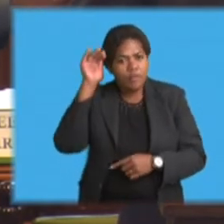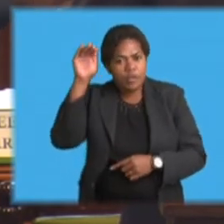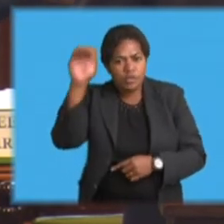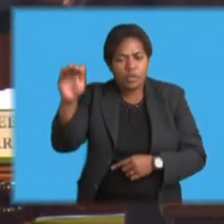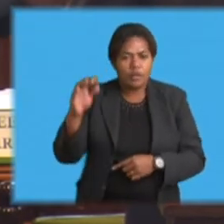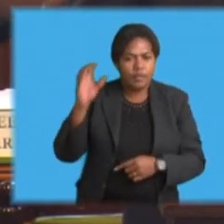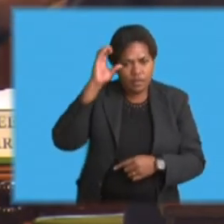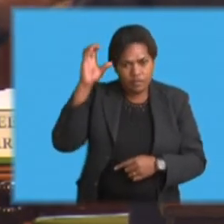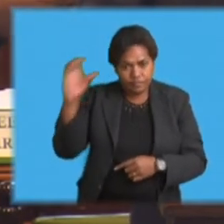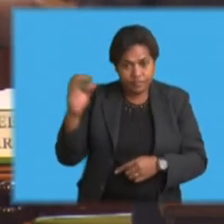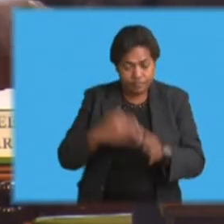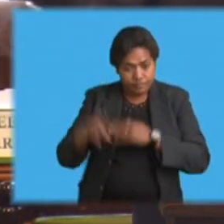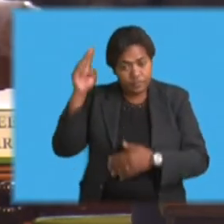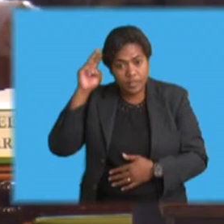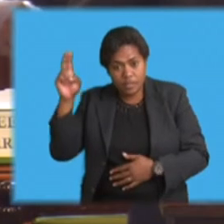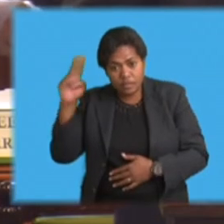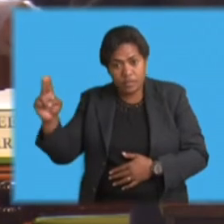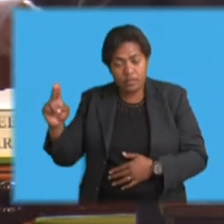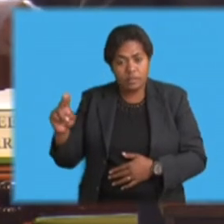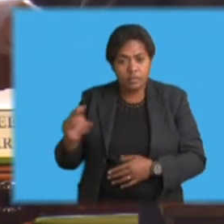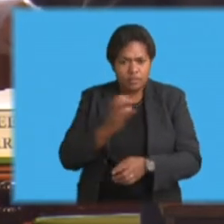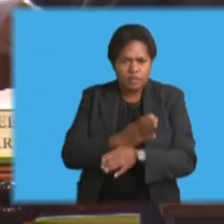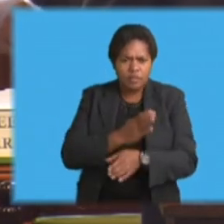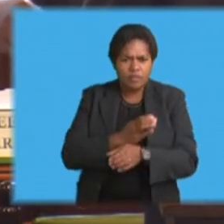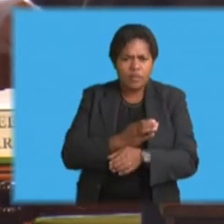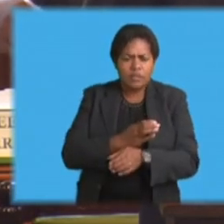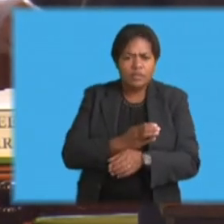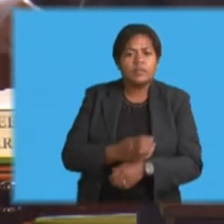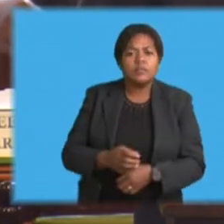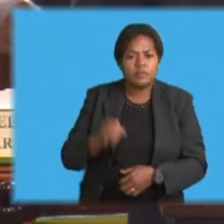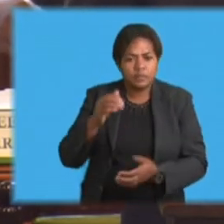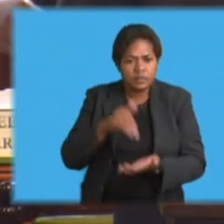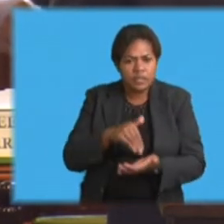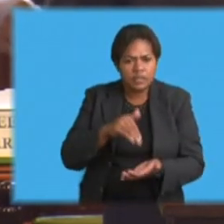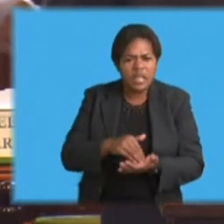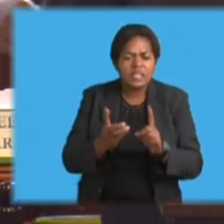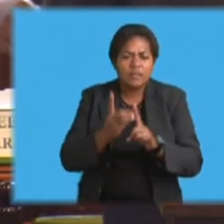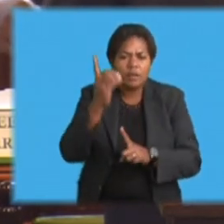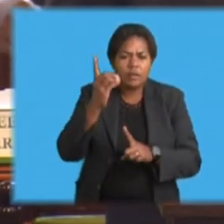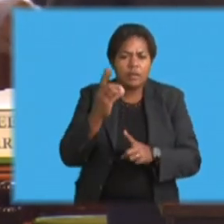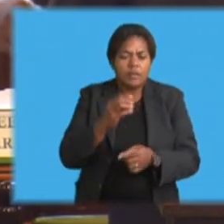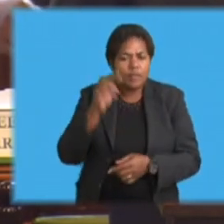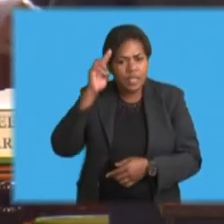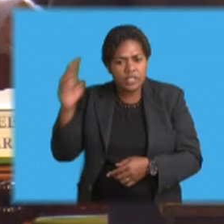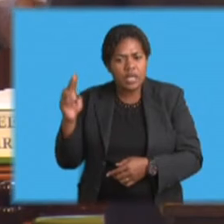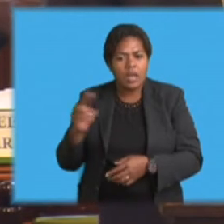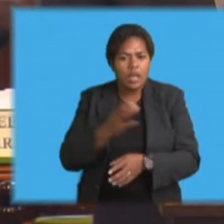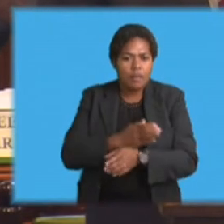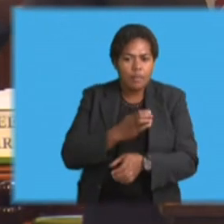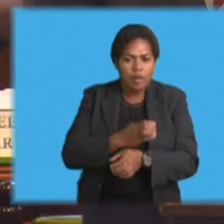the National Employment Centre, the big thrust that we're having right now is the development of our national employment policy that we are